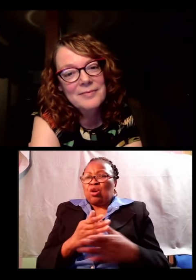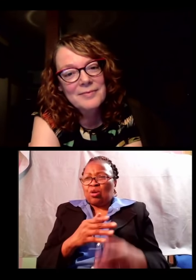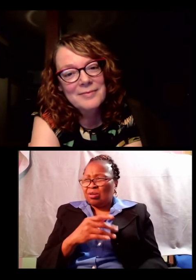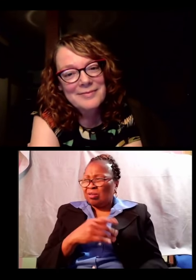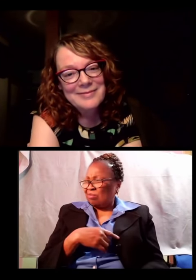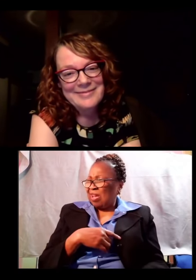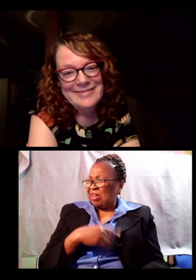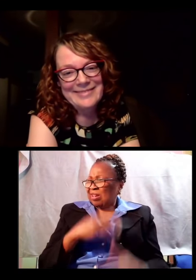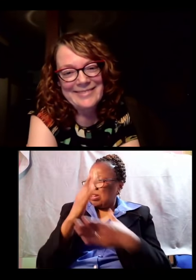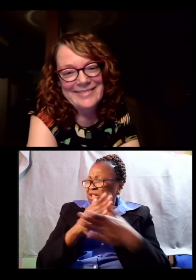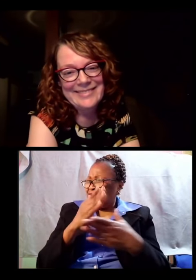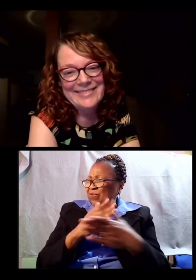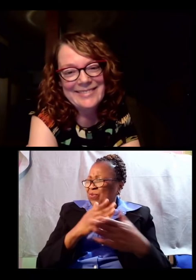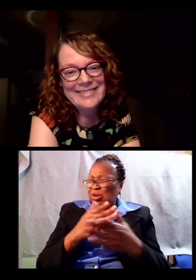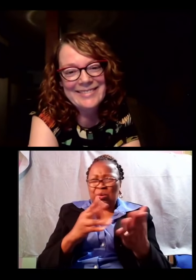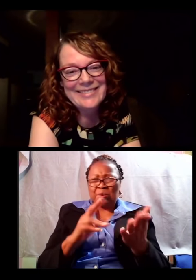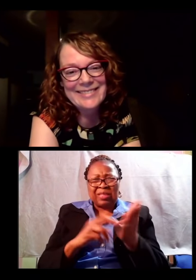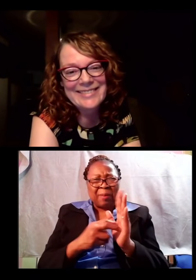they talking about?